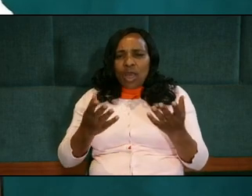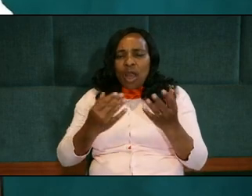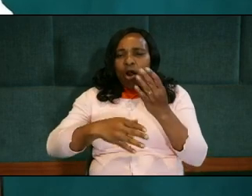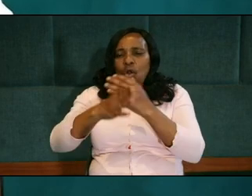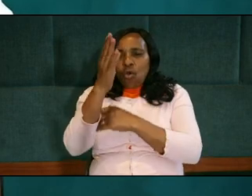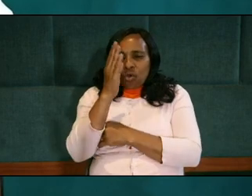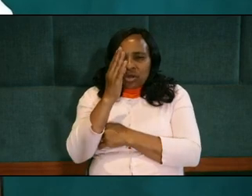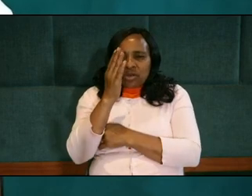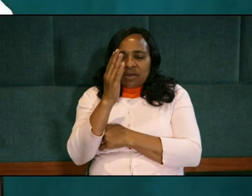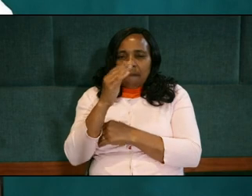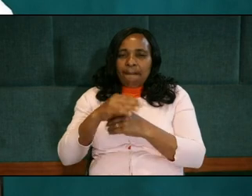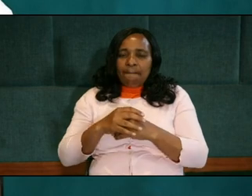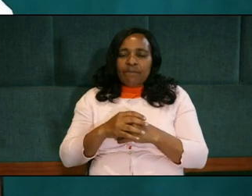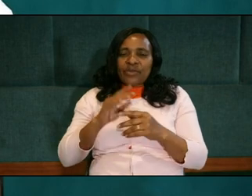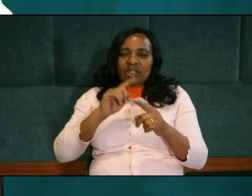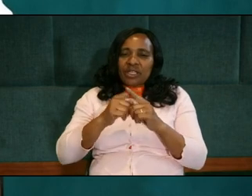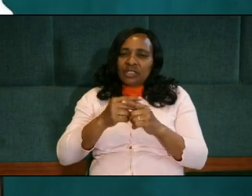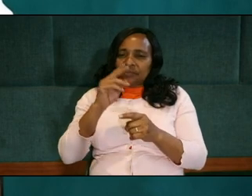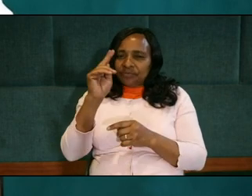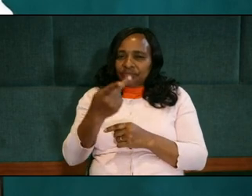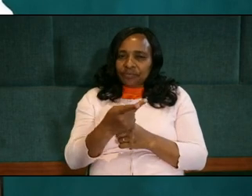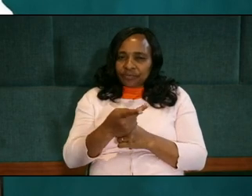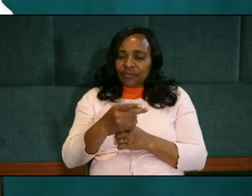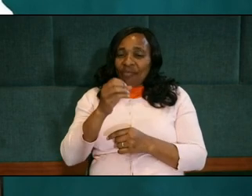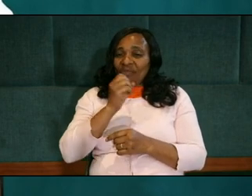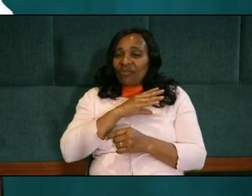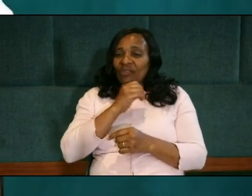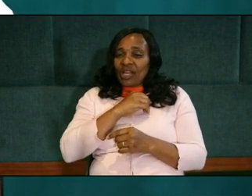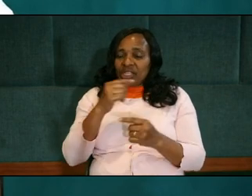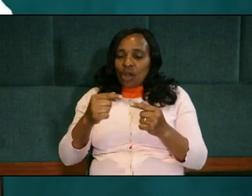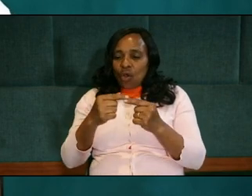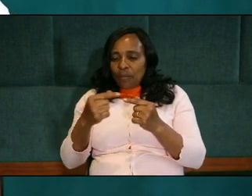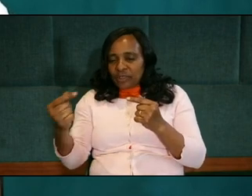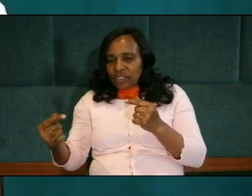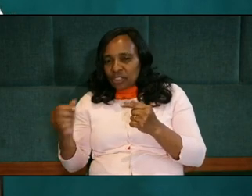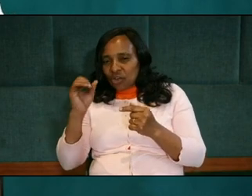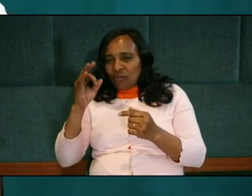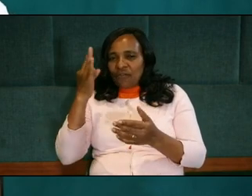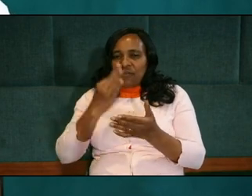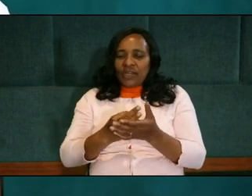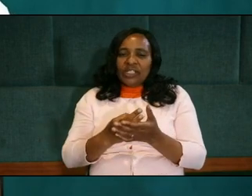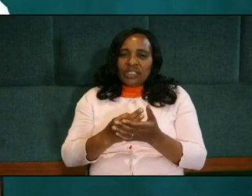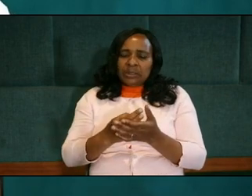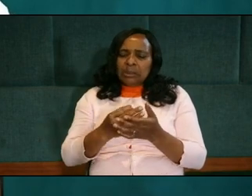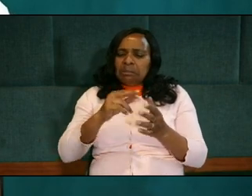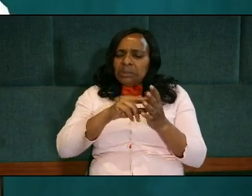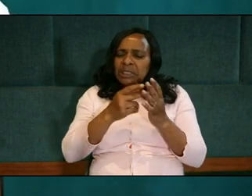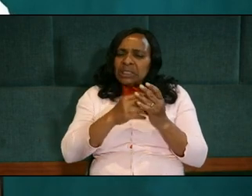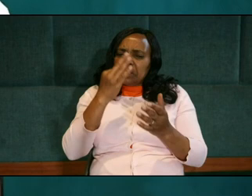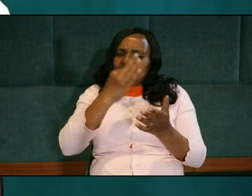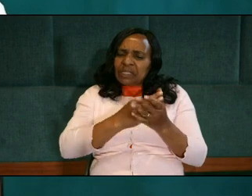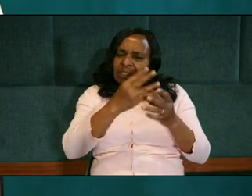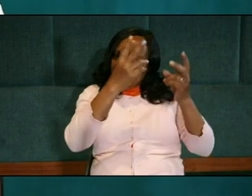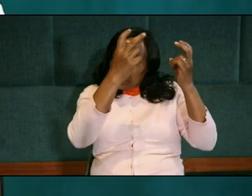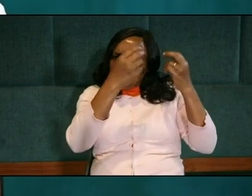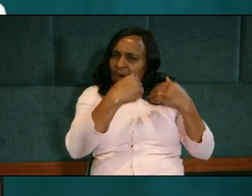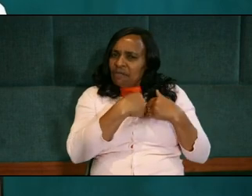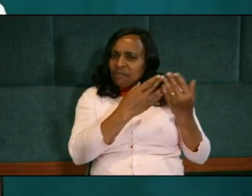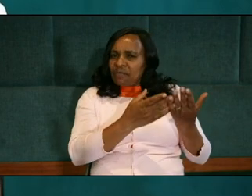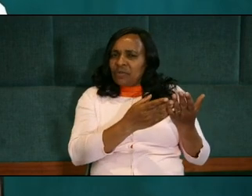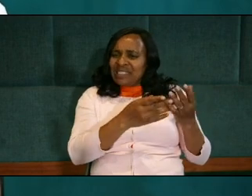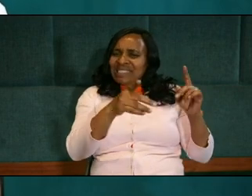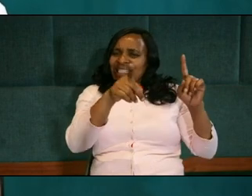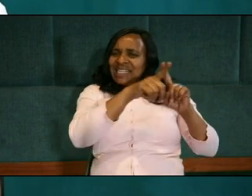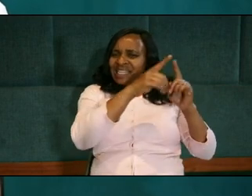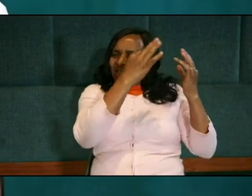something innate. Then secondly, fear, the opposite of faith, is faith in the devil. It is faith, it is negative